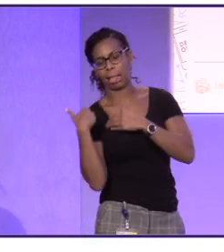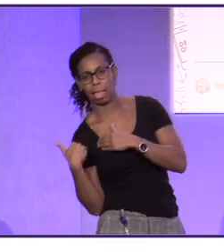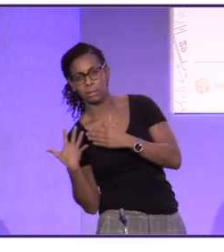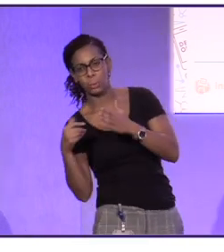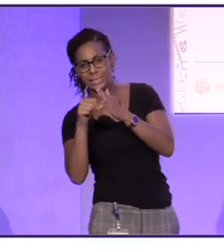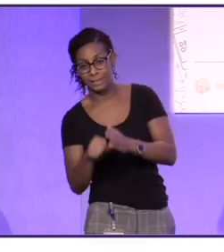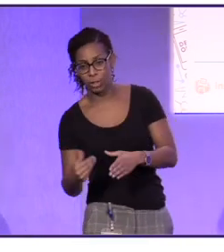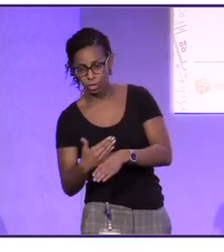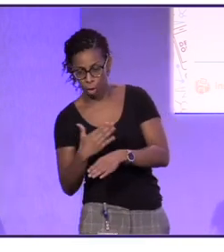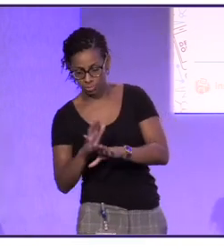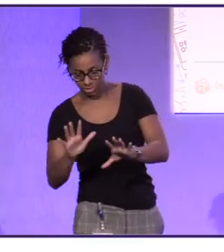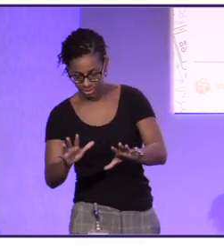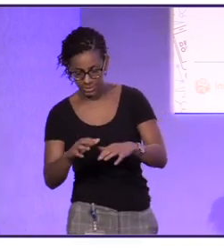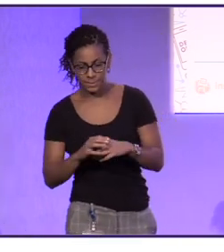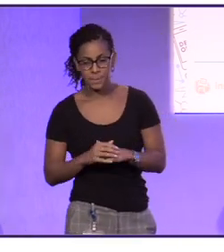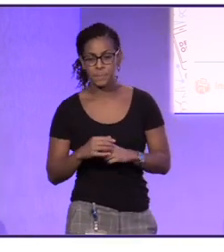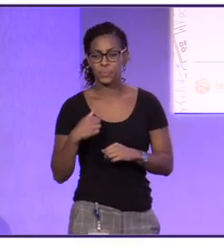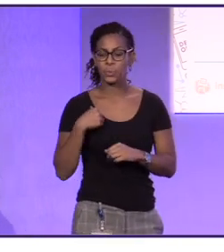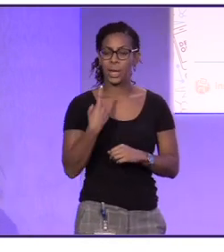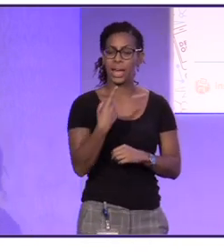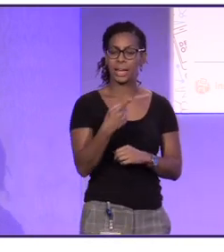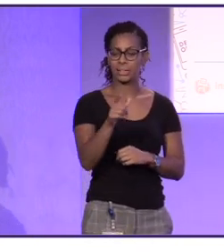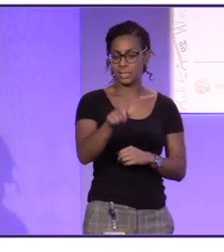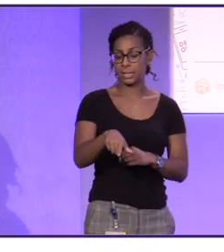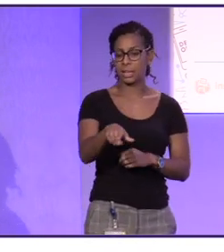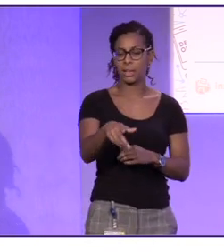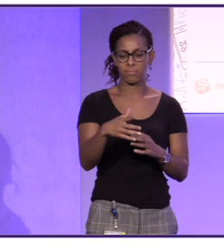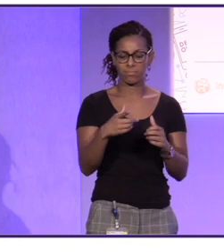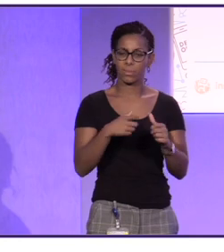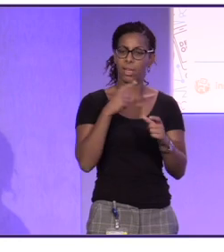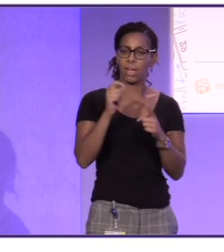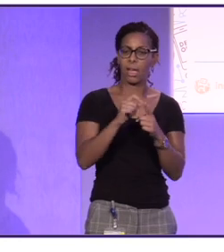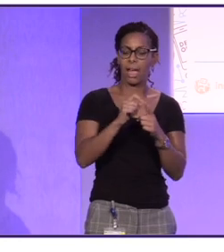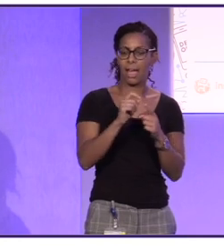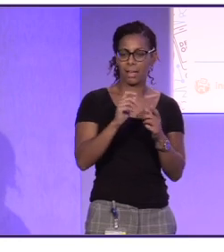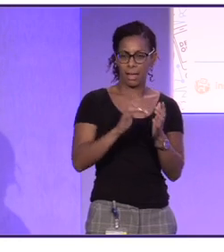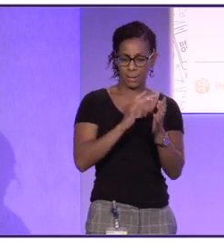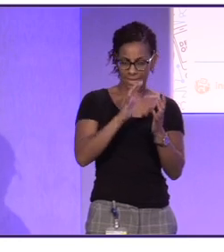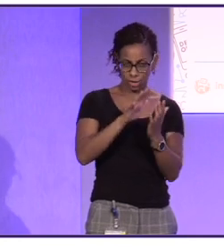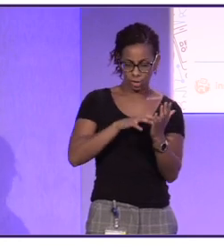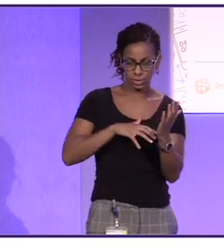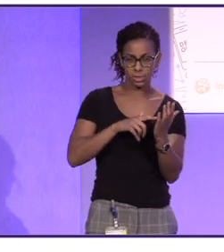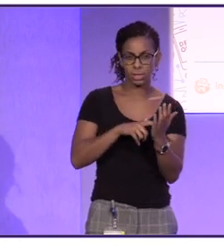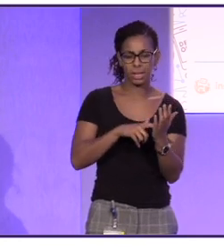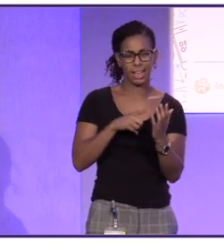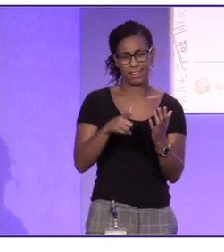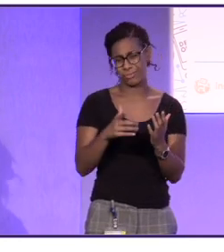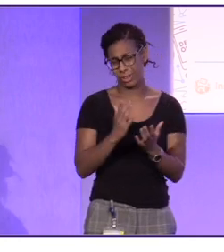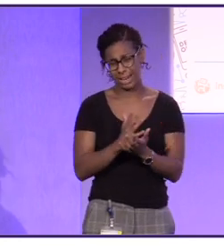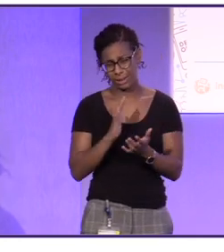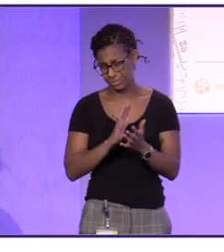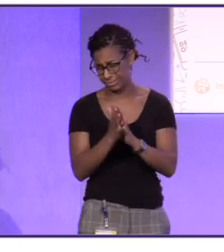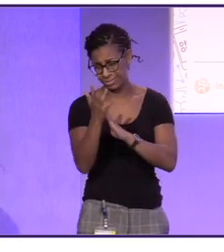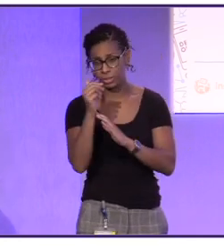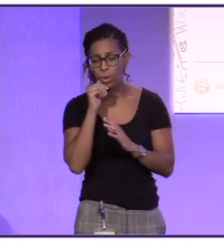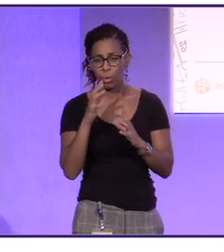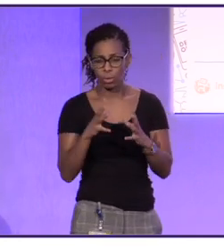Because what we had was an application, and this application was a big ball of mud, you know the